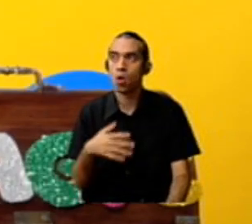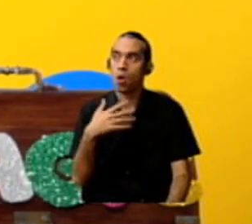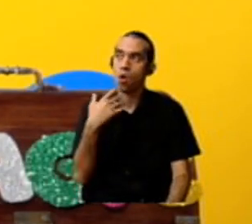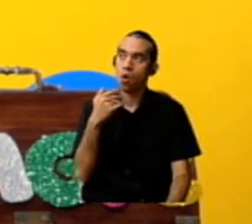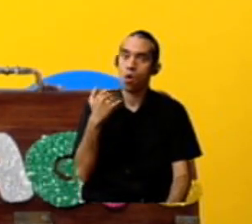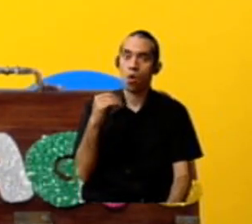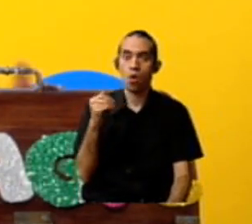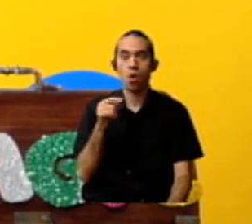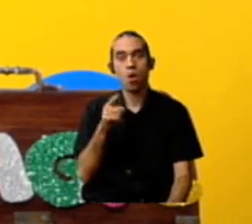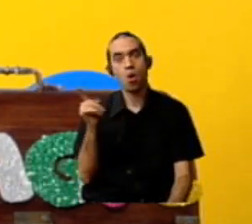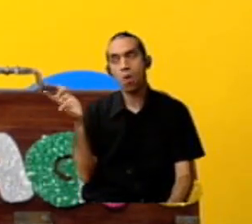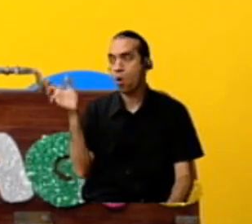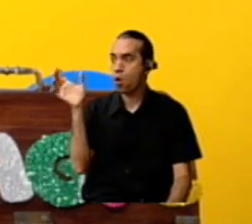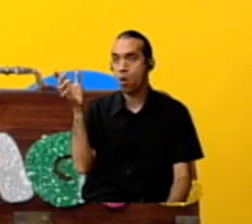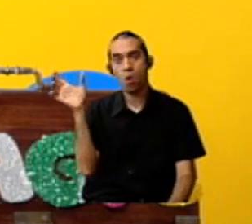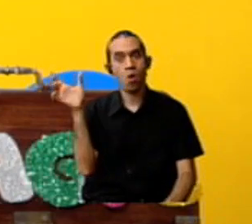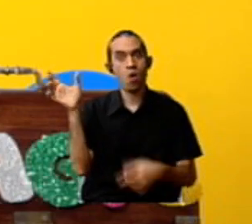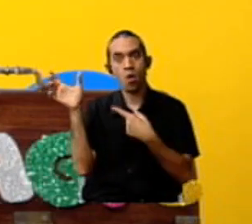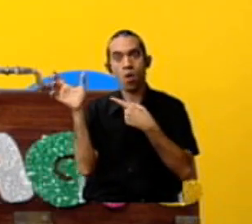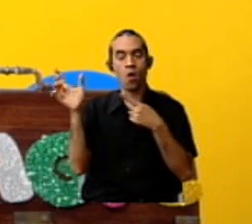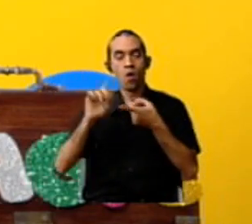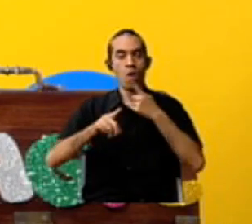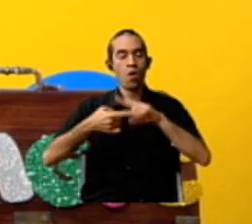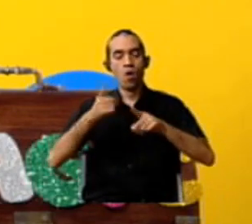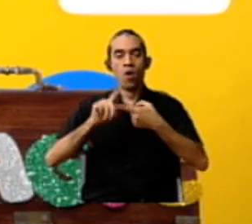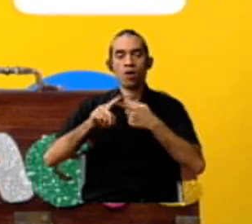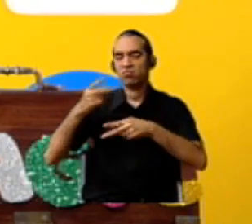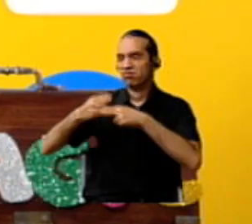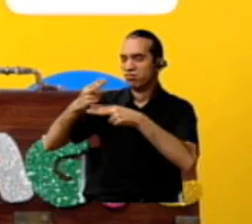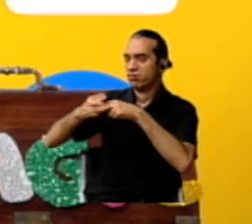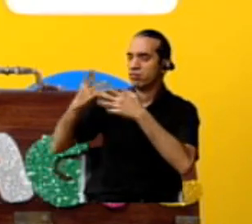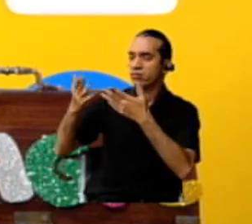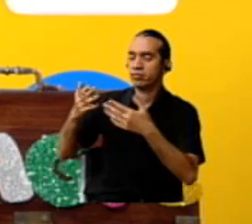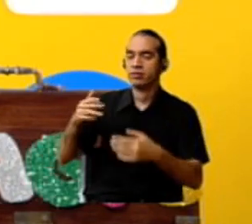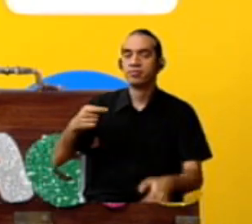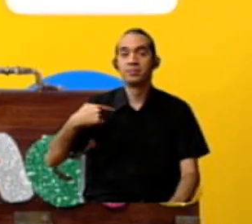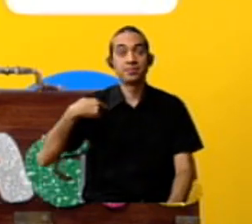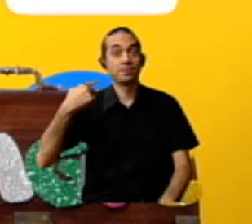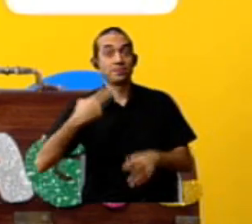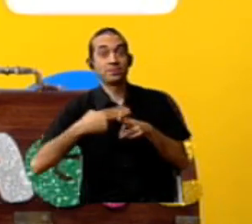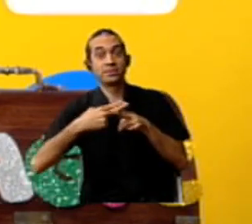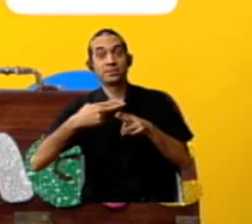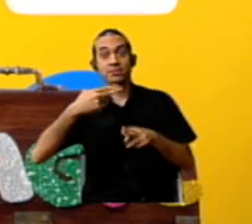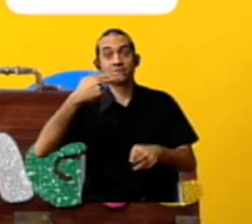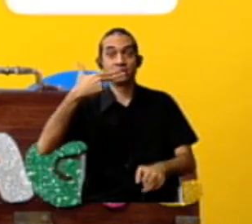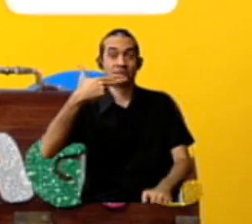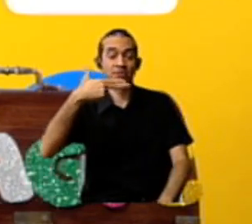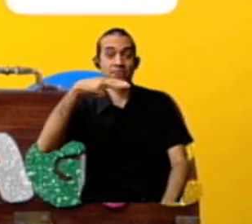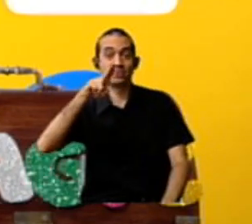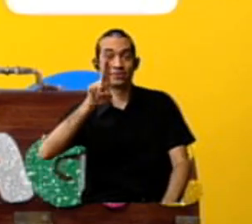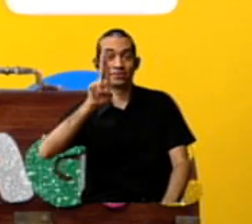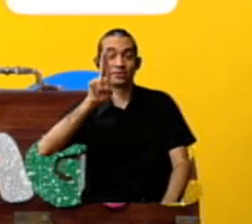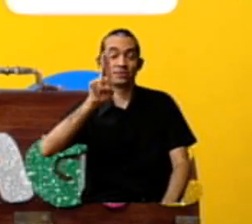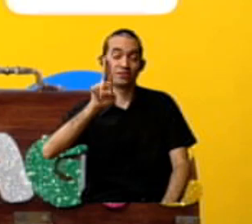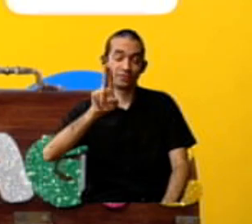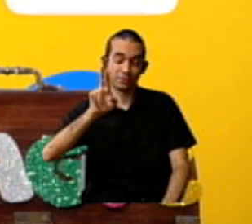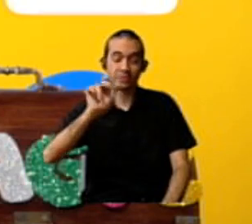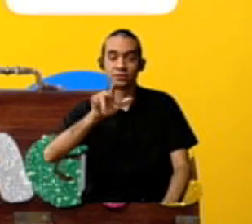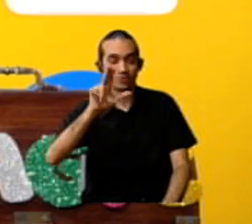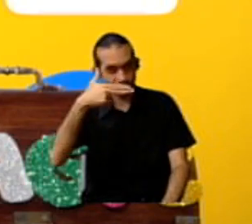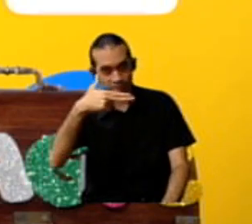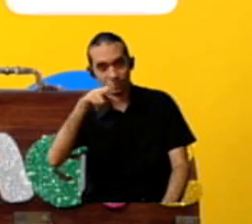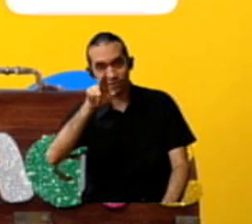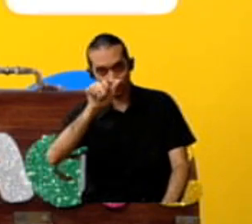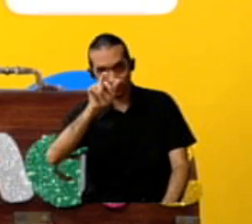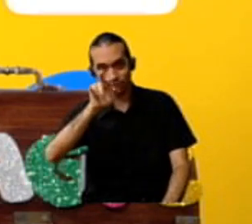Whoa, look at this. We have a little friend. What's your name? My name is Charlie. Charlie, nice to